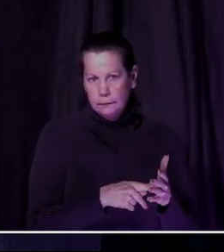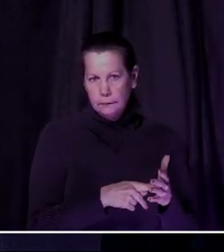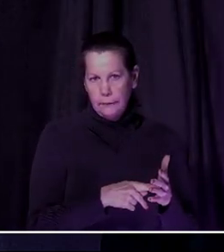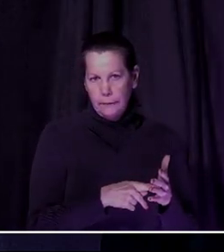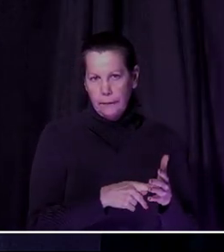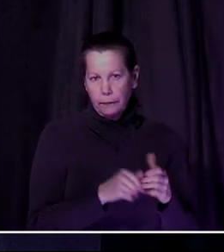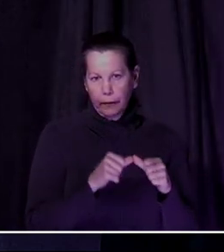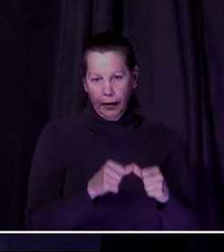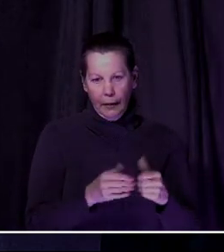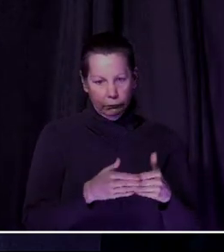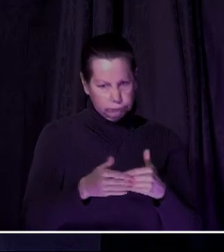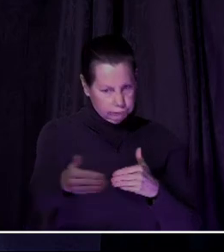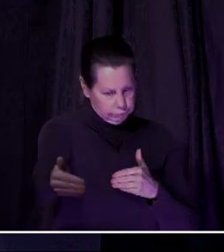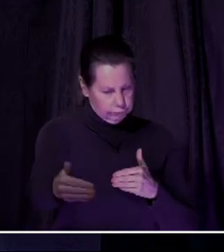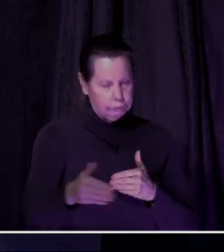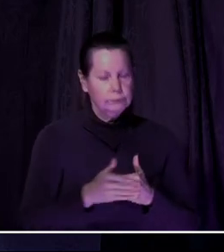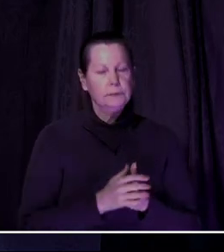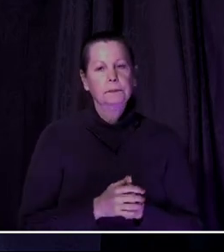keeps moving forward.